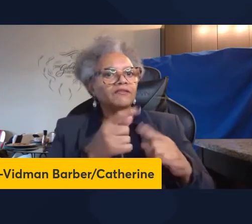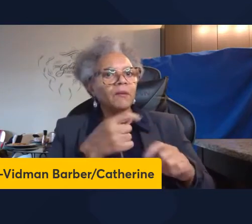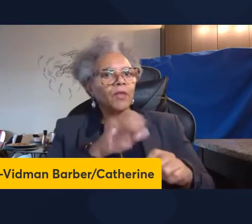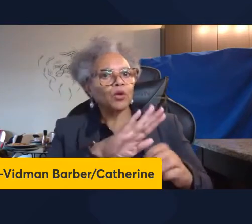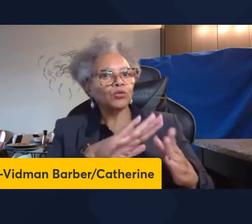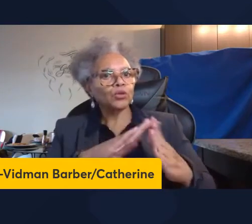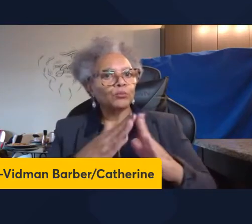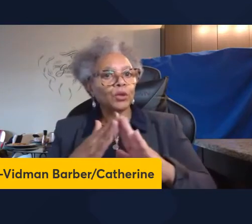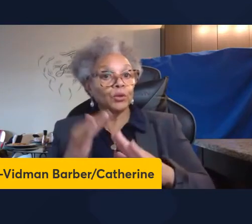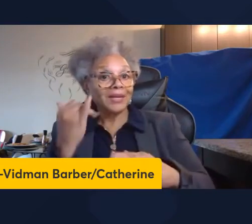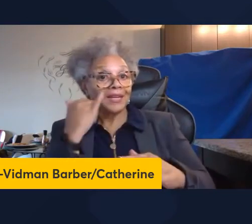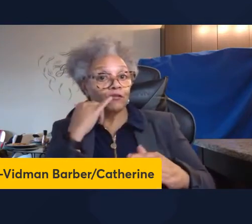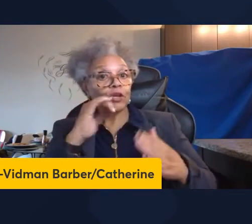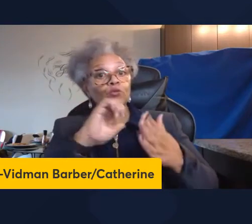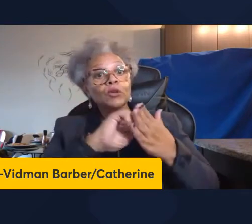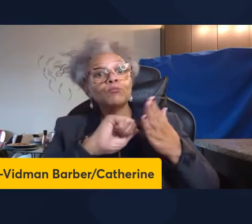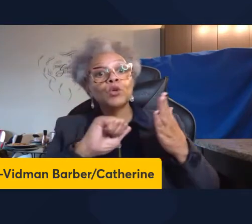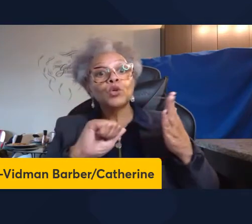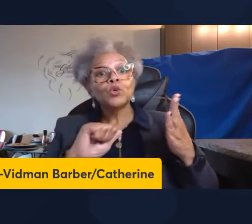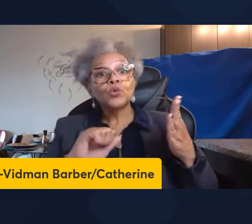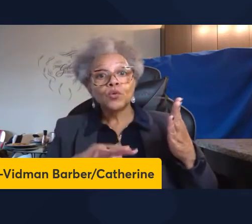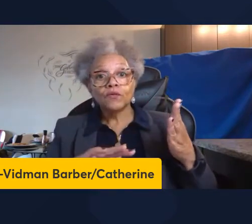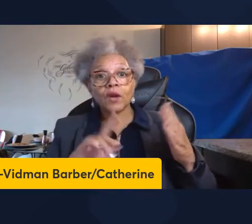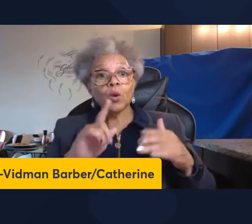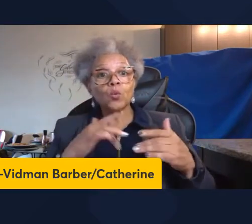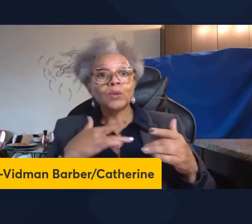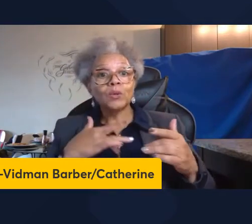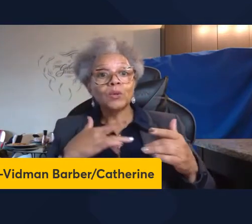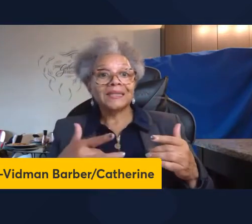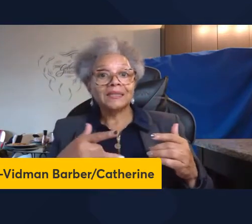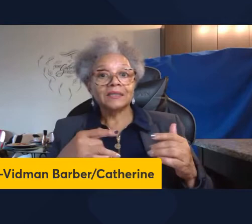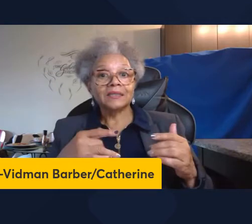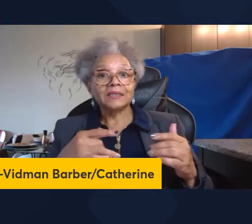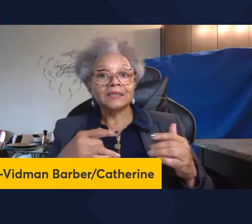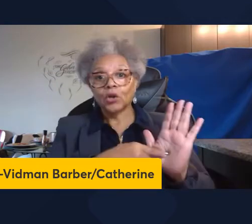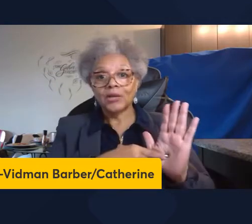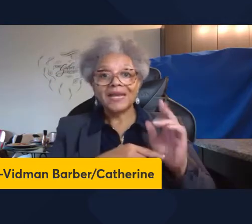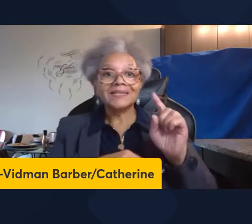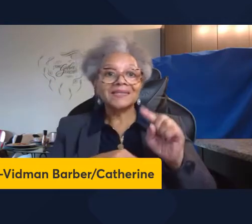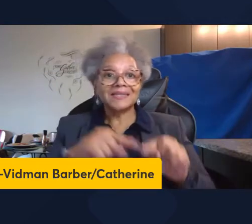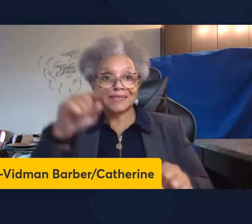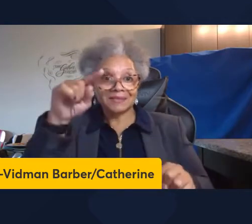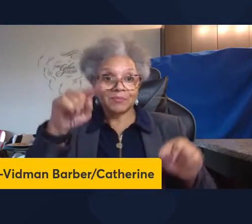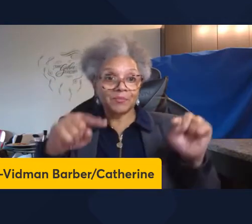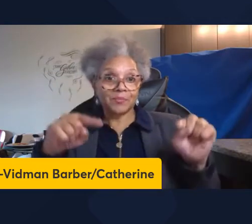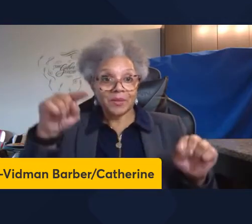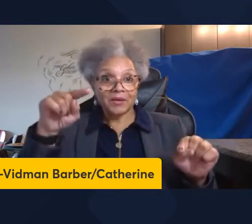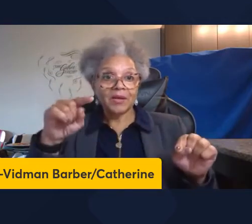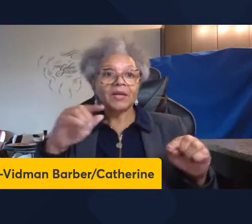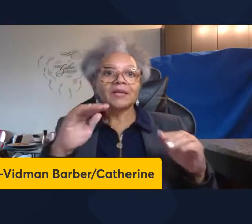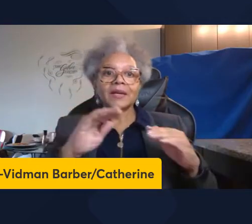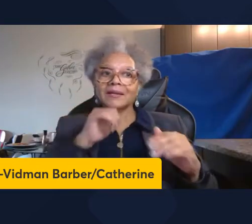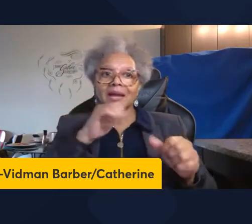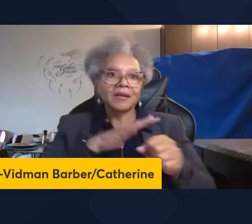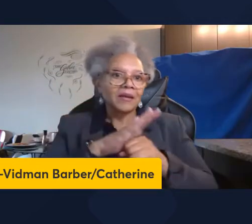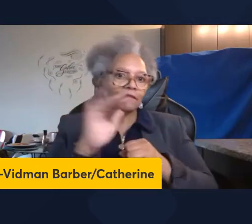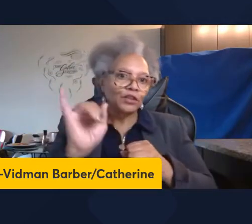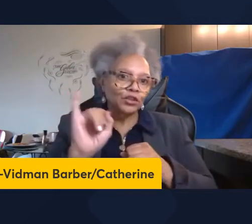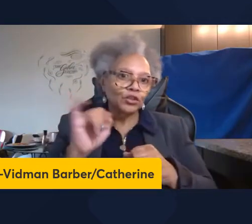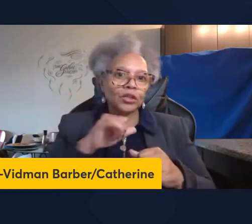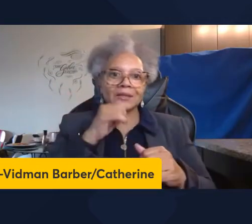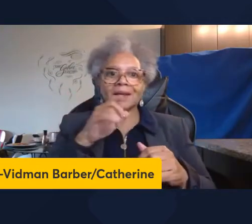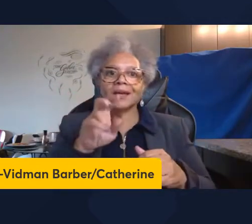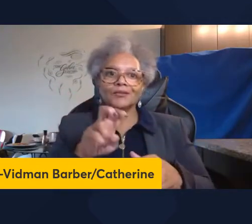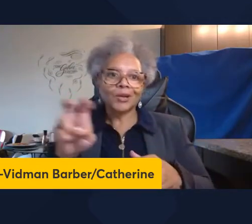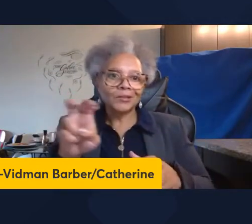we remove what tends to be highlighted as disparities, which is lack of insurance, lack of transportation, and